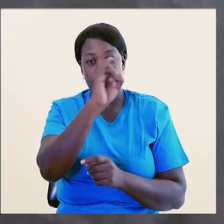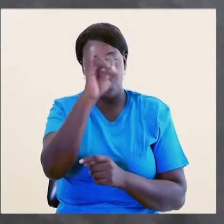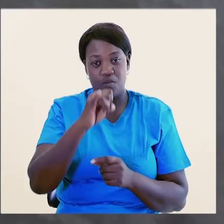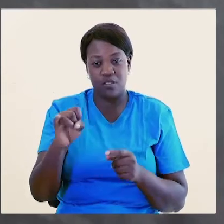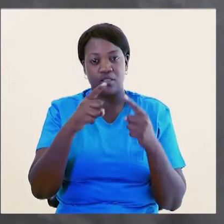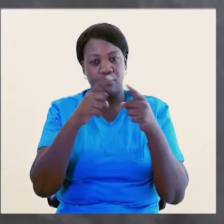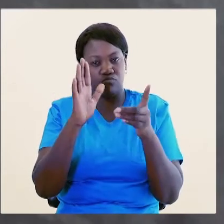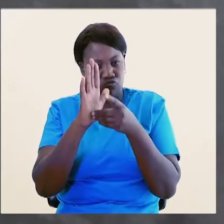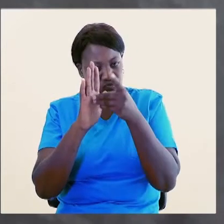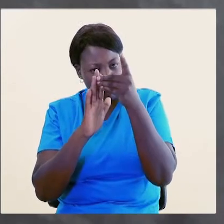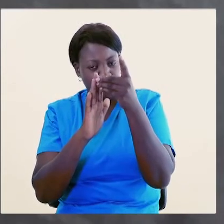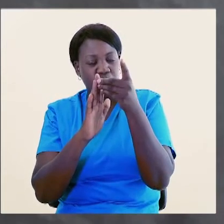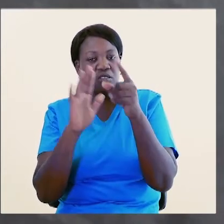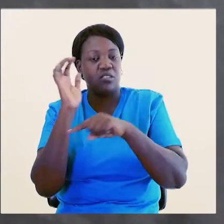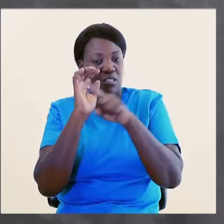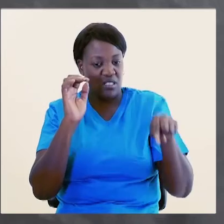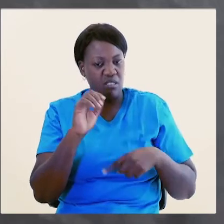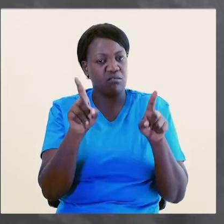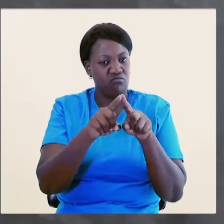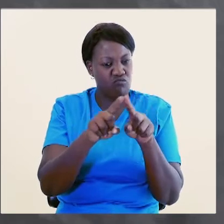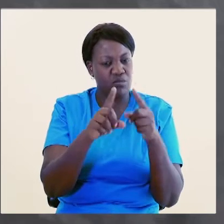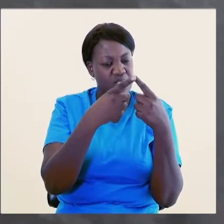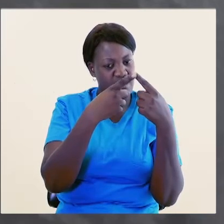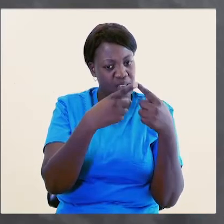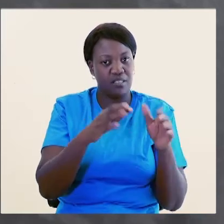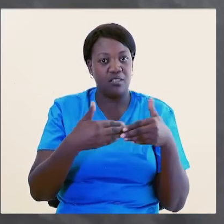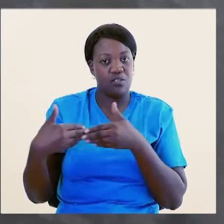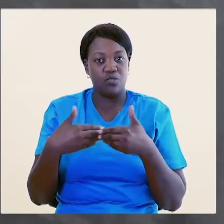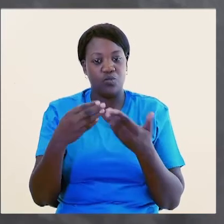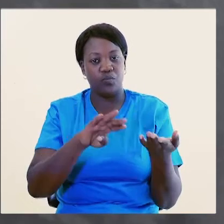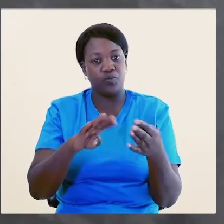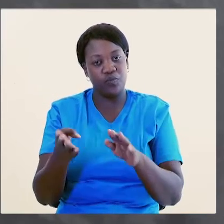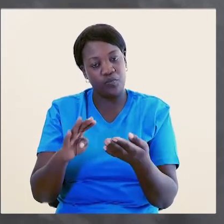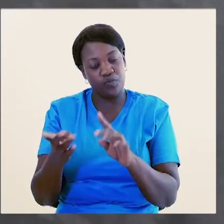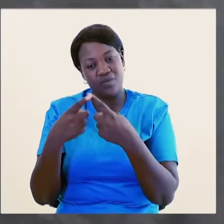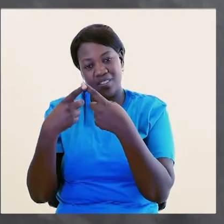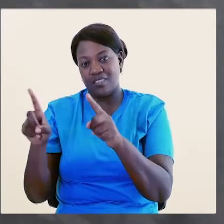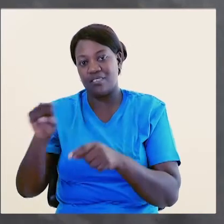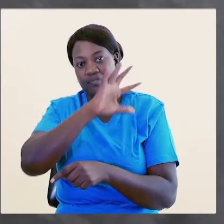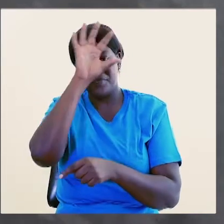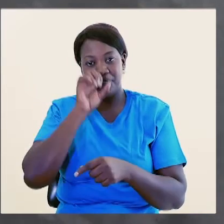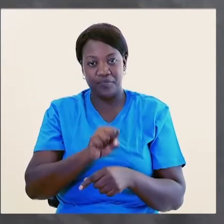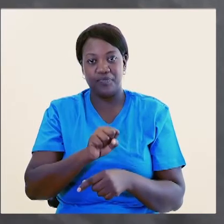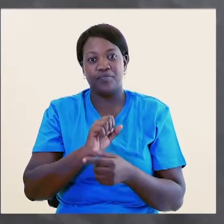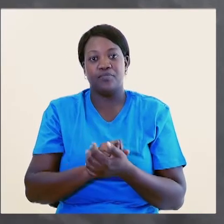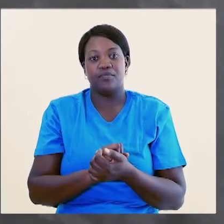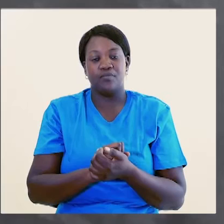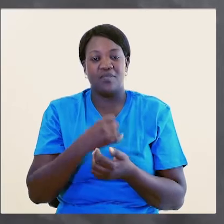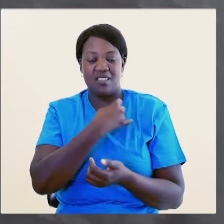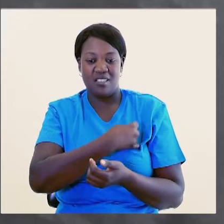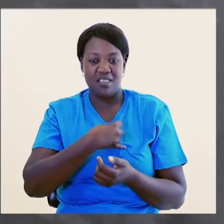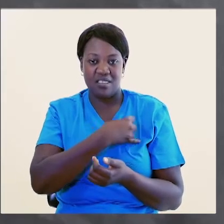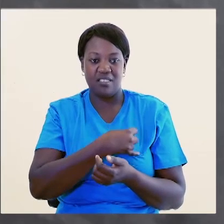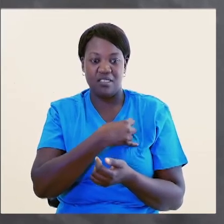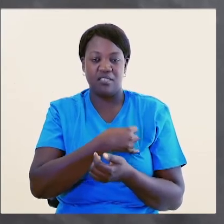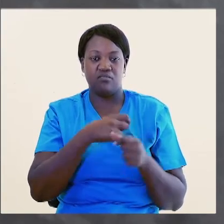is a developing country too, but it has a different infant mortality rate than South Africa. Life